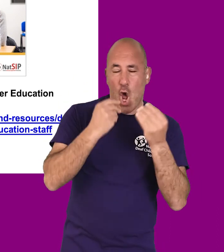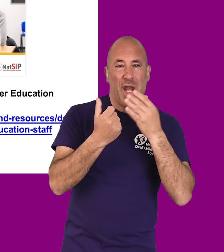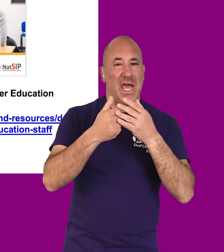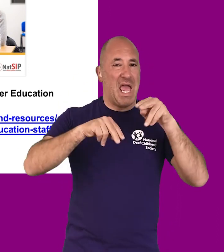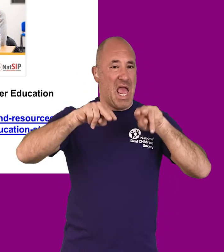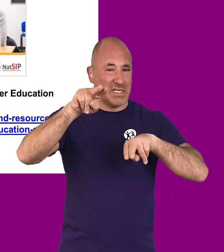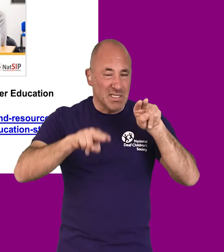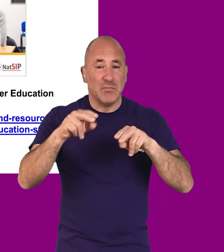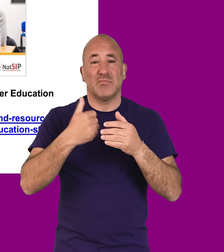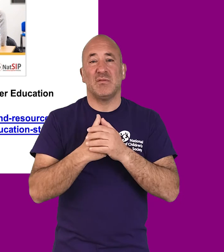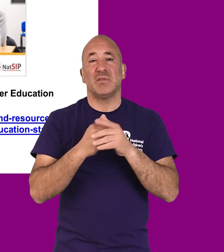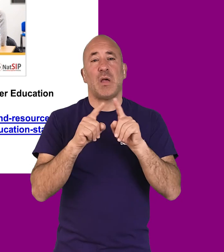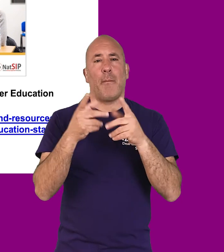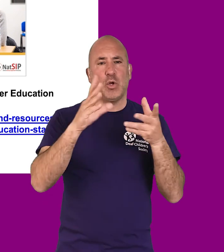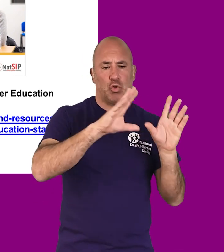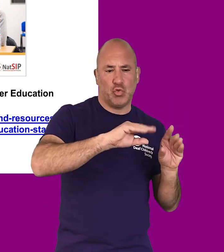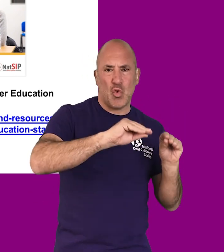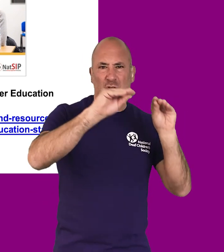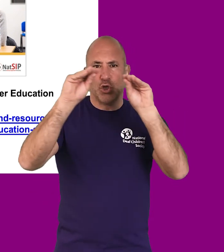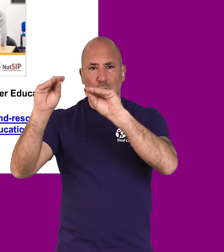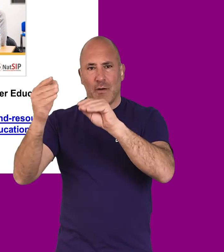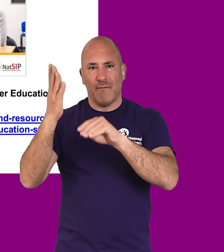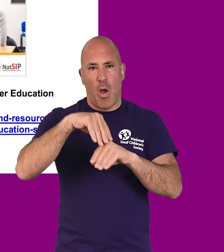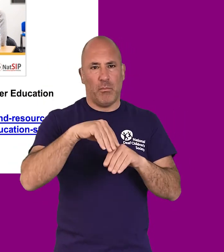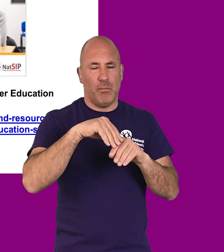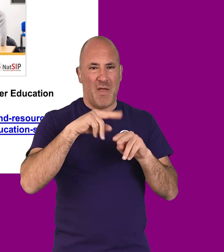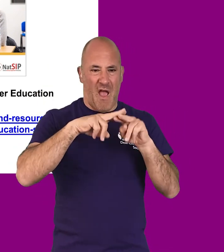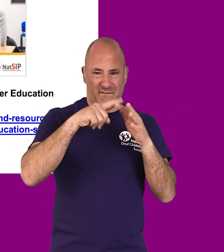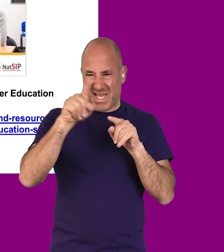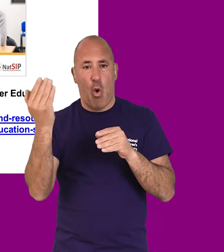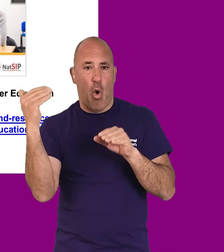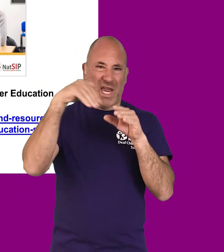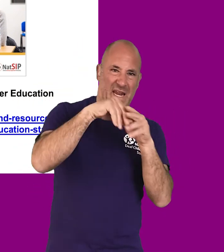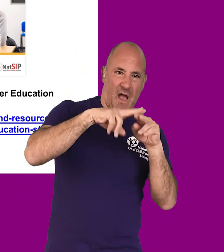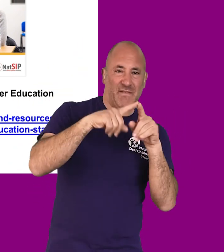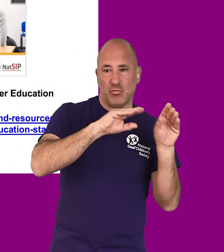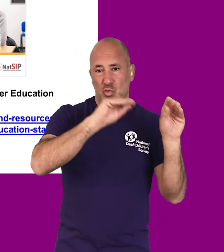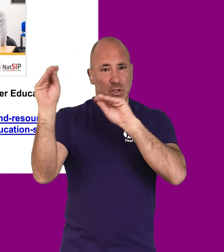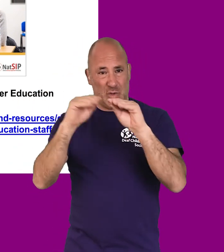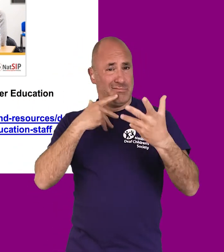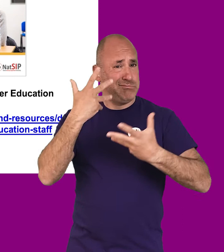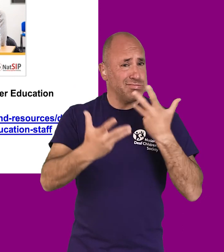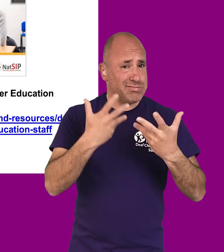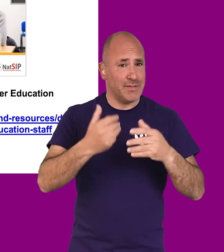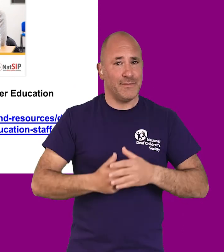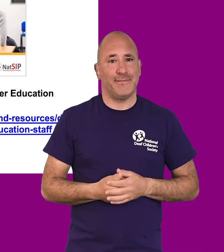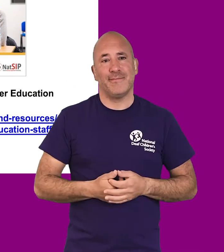teaching, learning, assessment, and also supporting the transition into and out of FE.